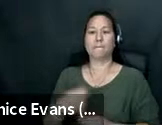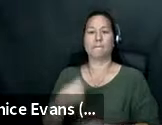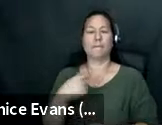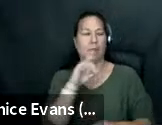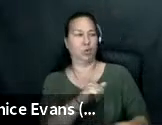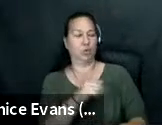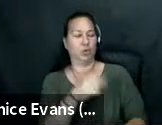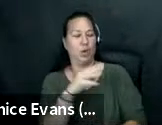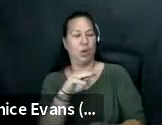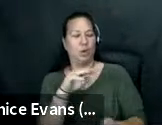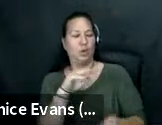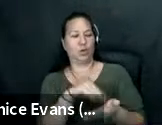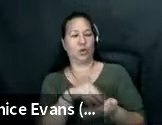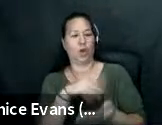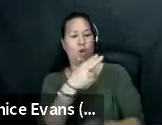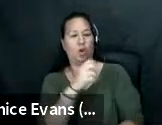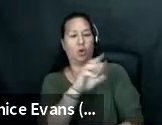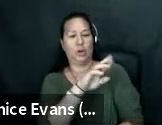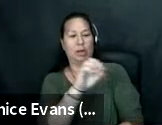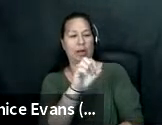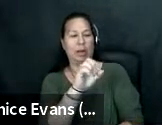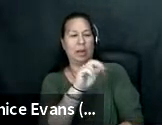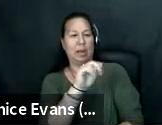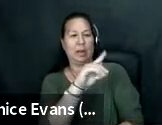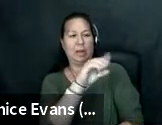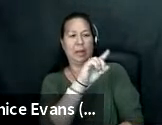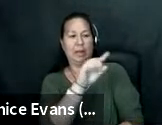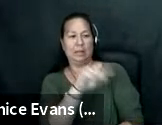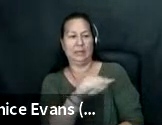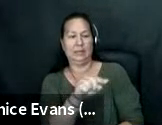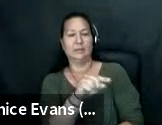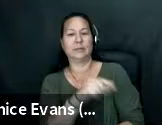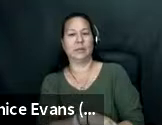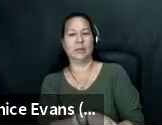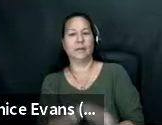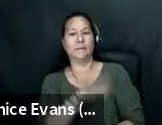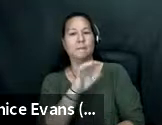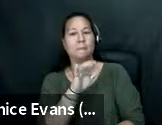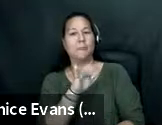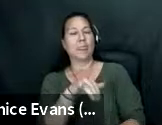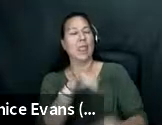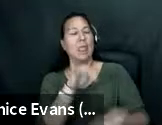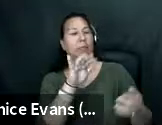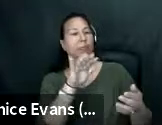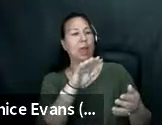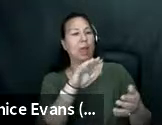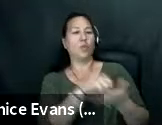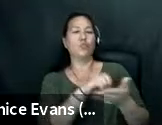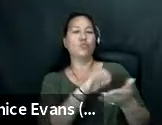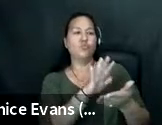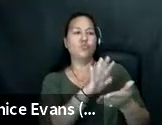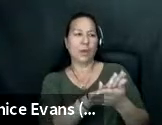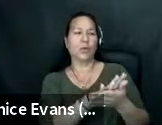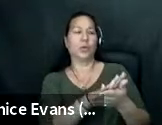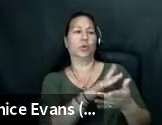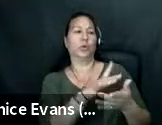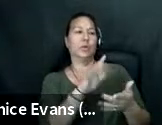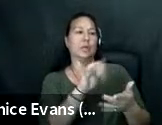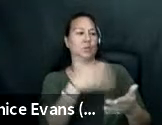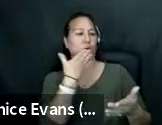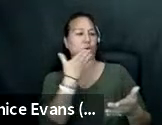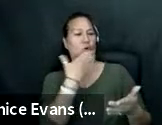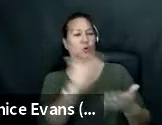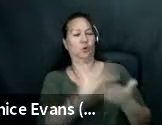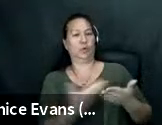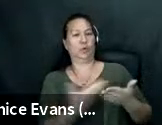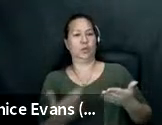the verification, the record that you mentioned is a great resource that employers could use to get